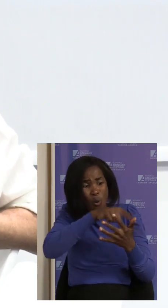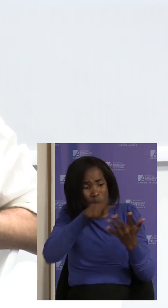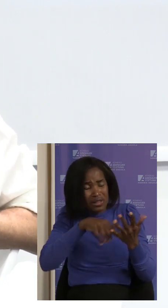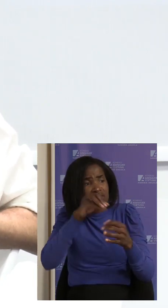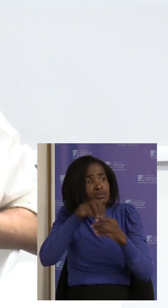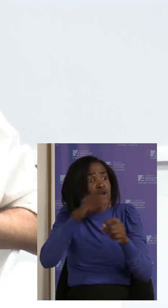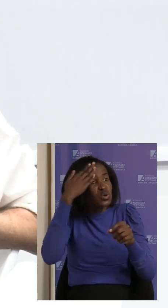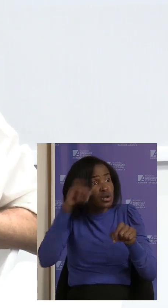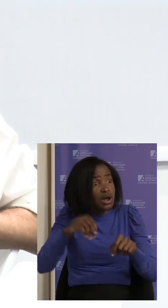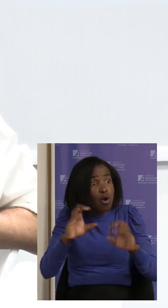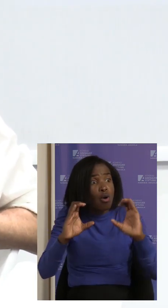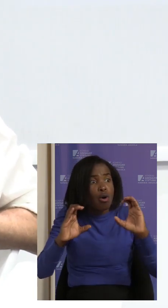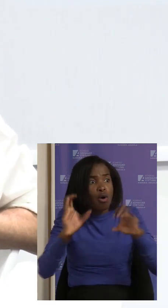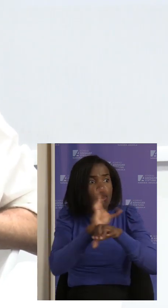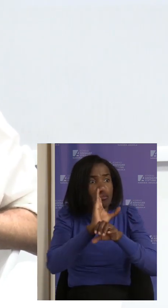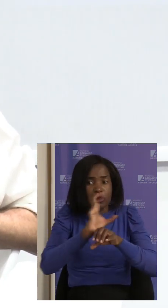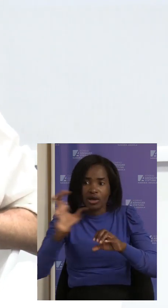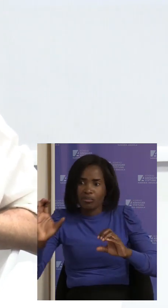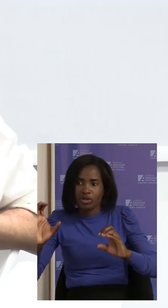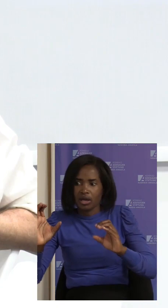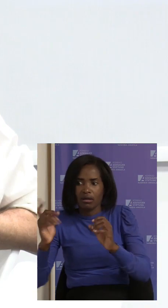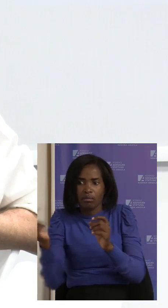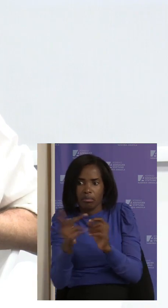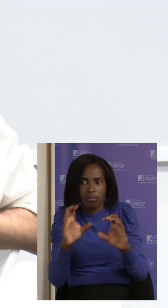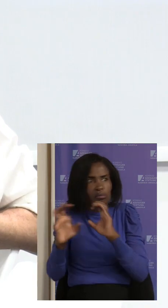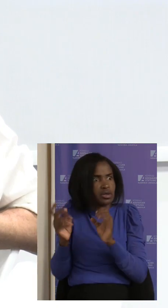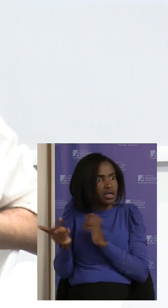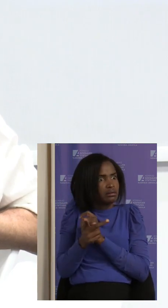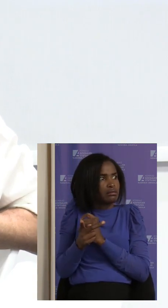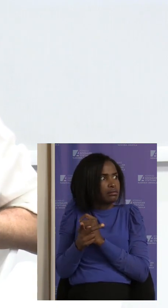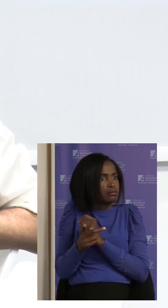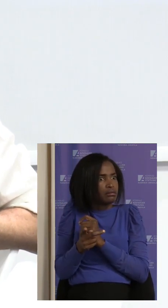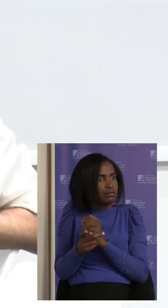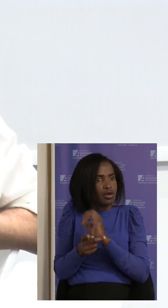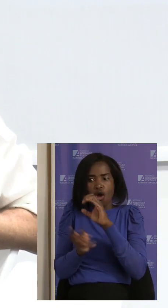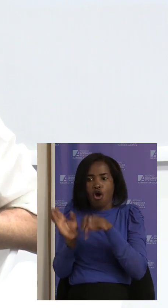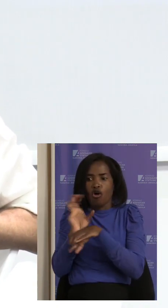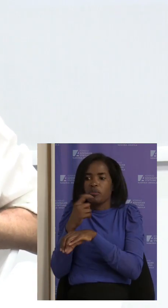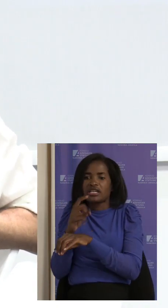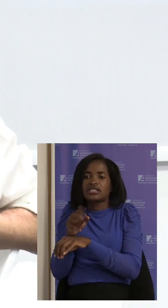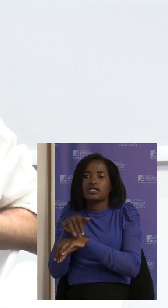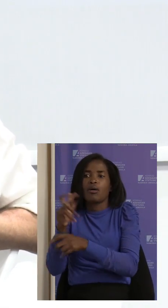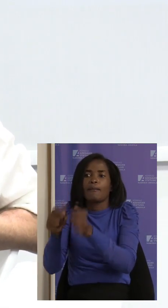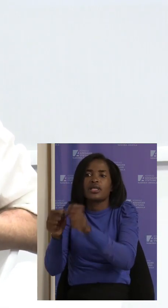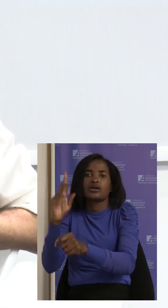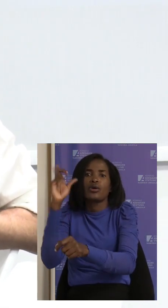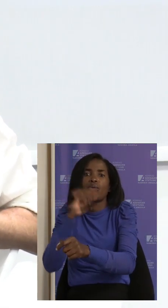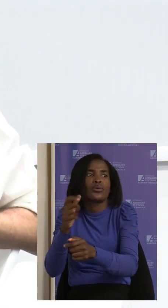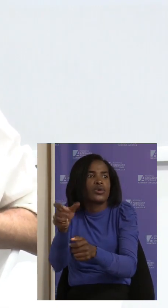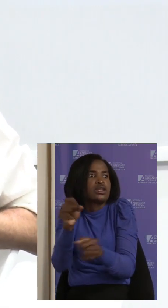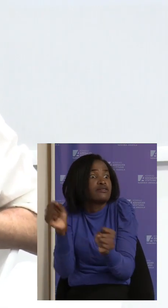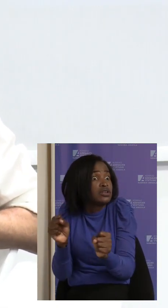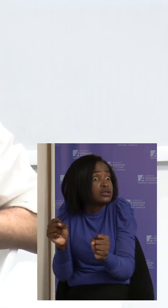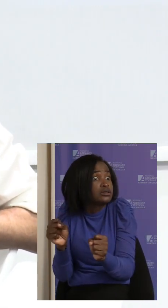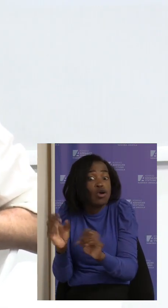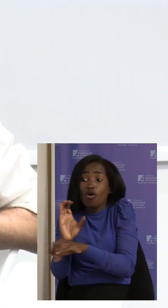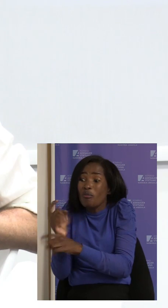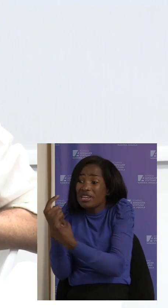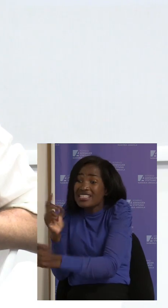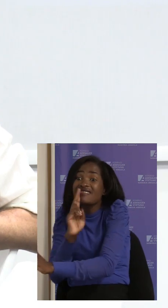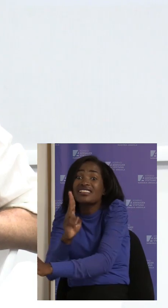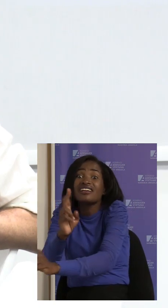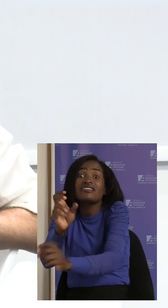talking to each other, like your fridge talking to a computer at Pick and Pay to deliver milk because this milk is finished in the fridge. And it's not things that's